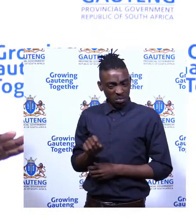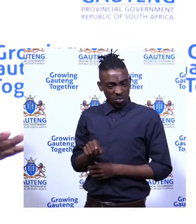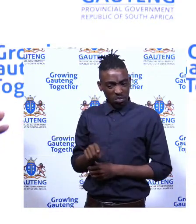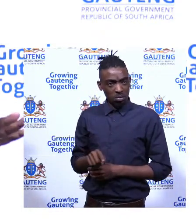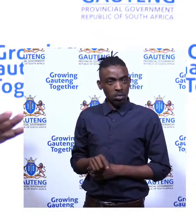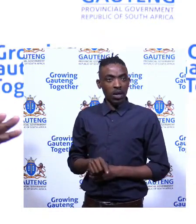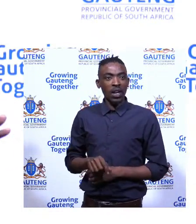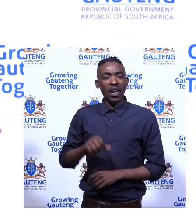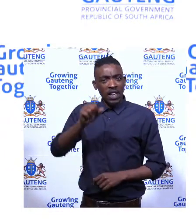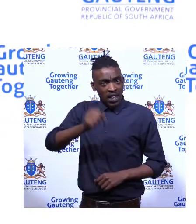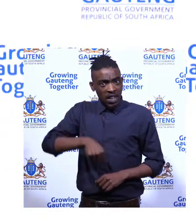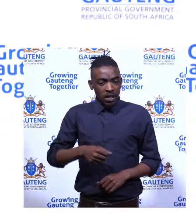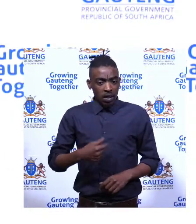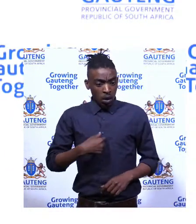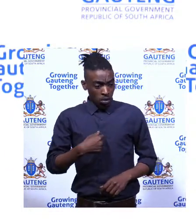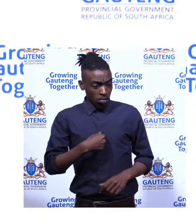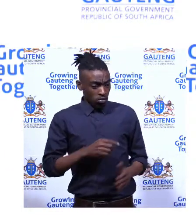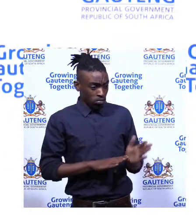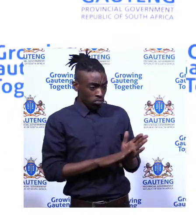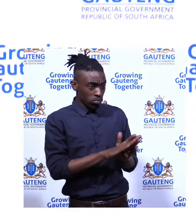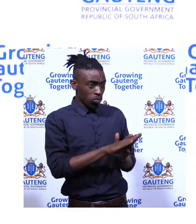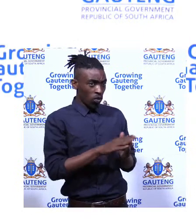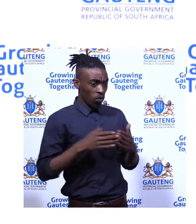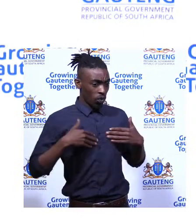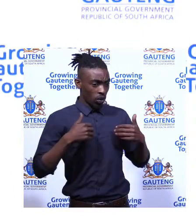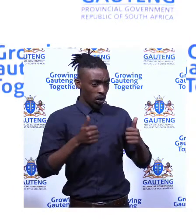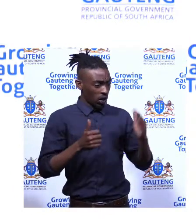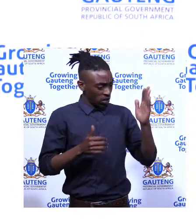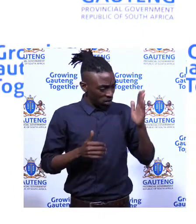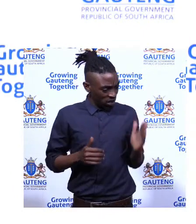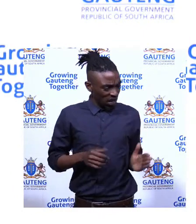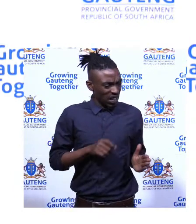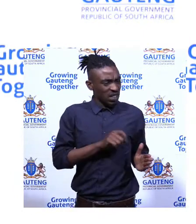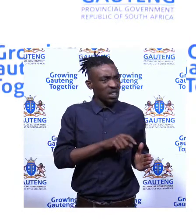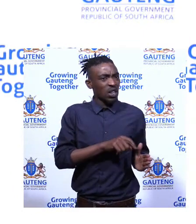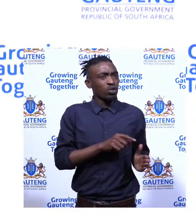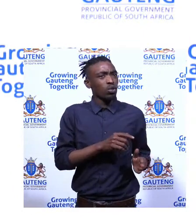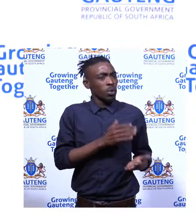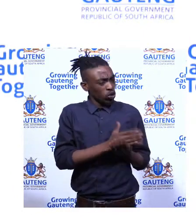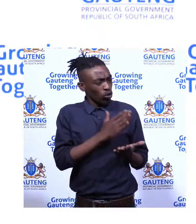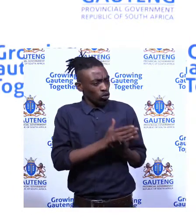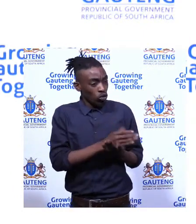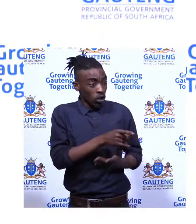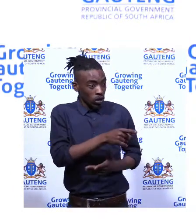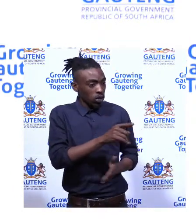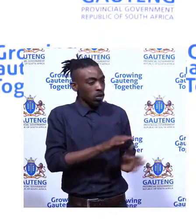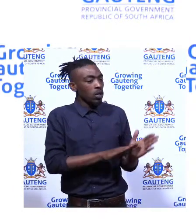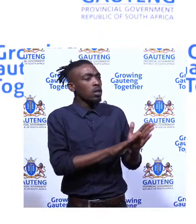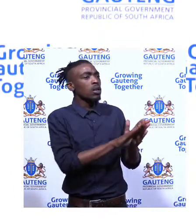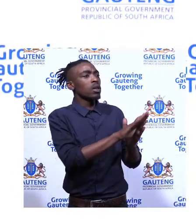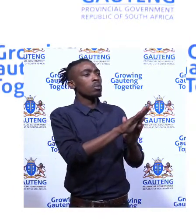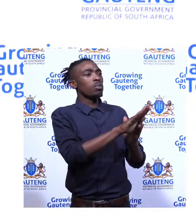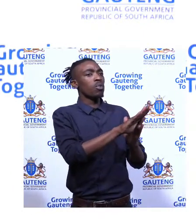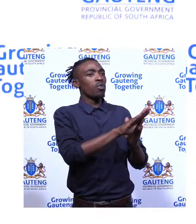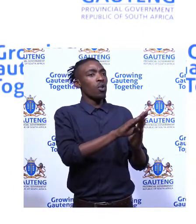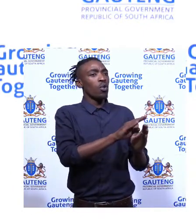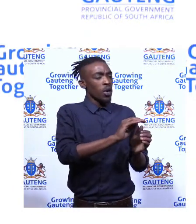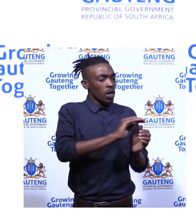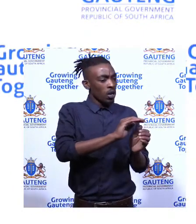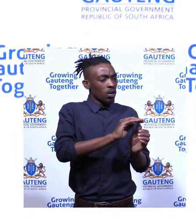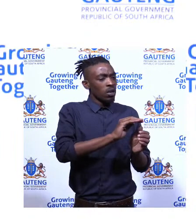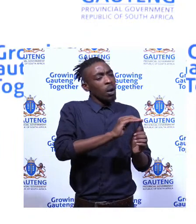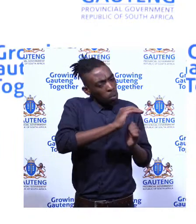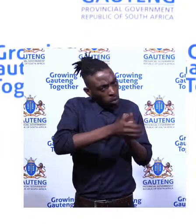the health side and add more measures to make sure we contain the pandemic, and we